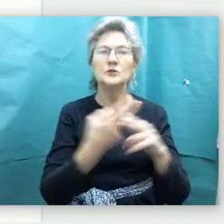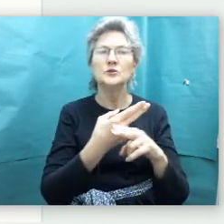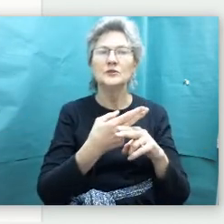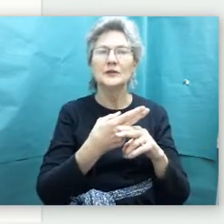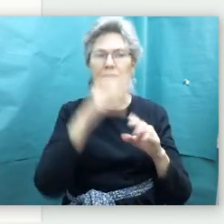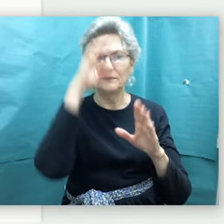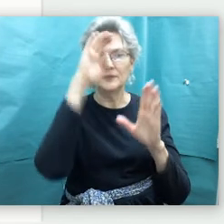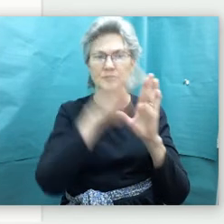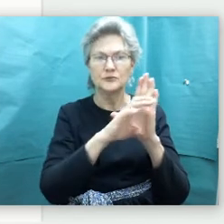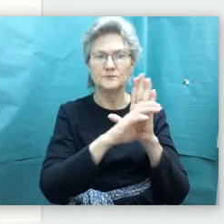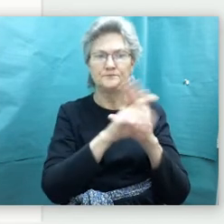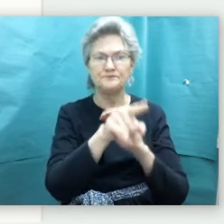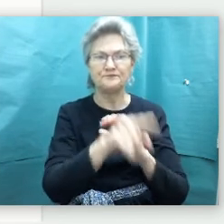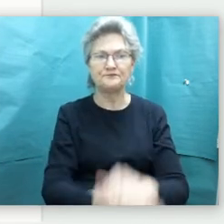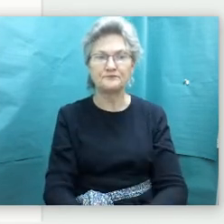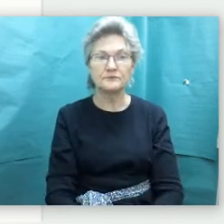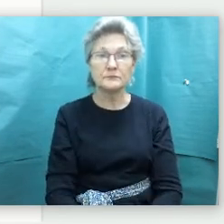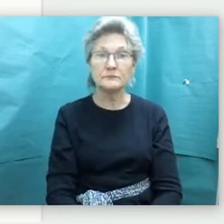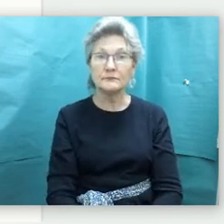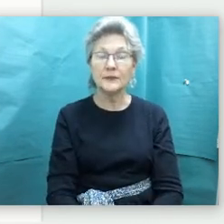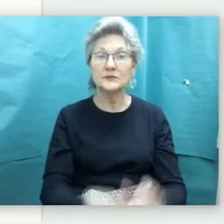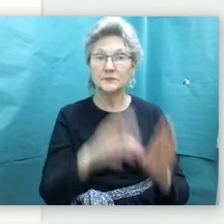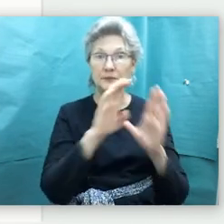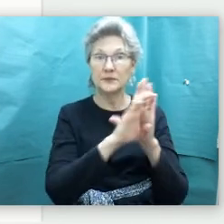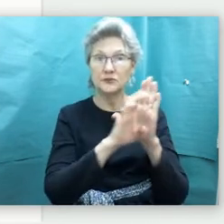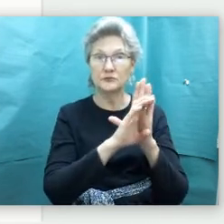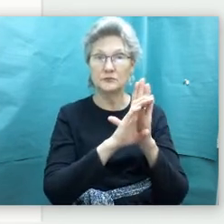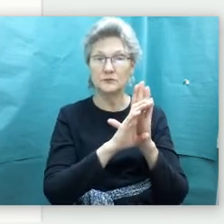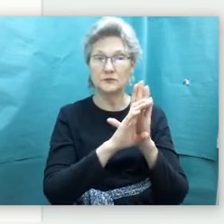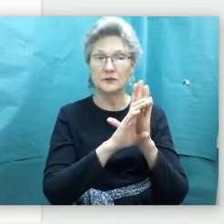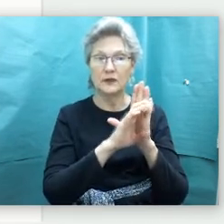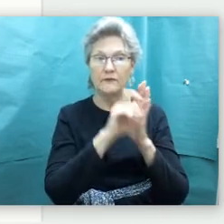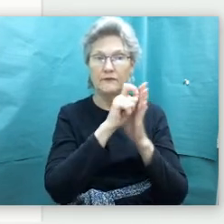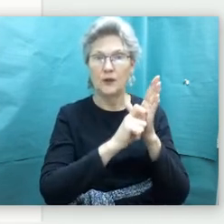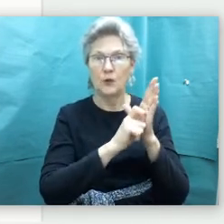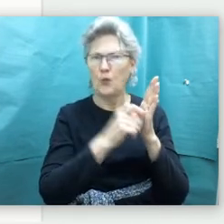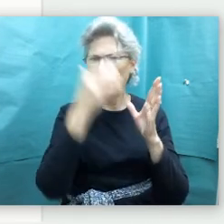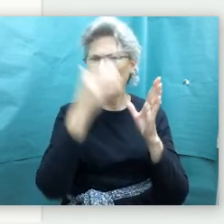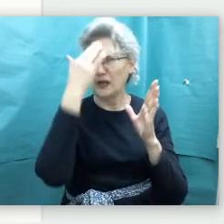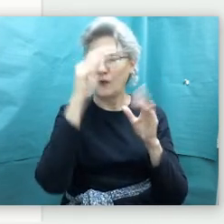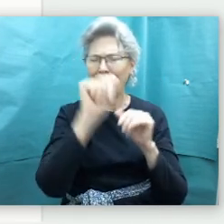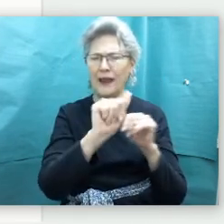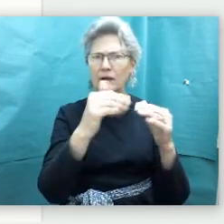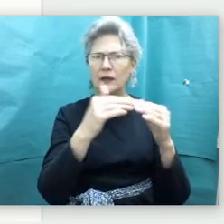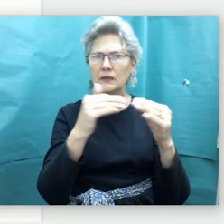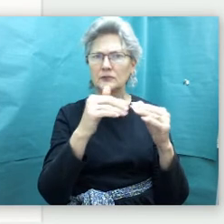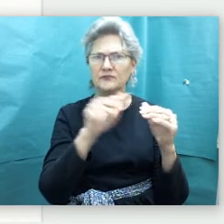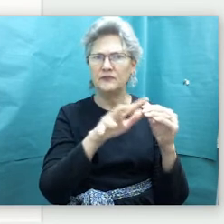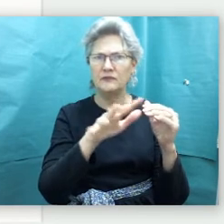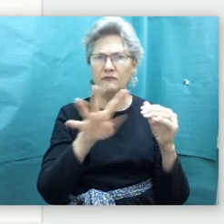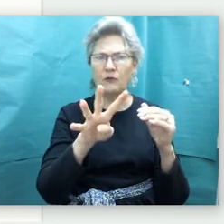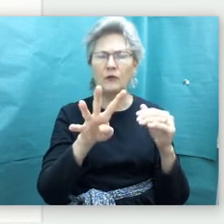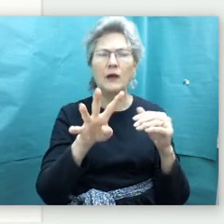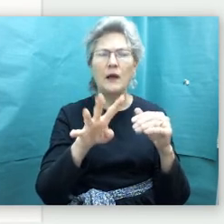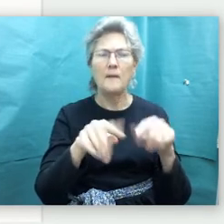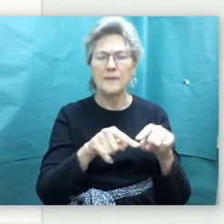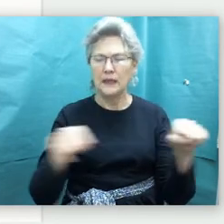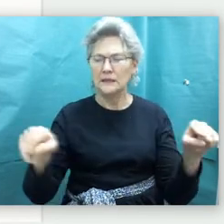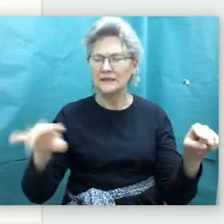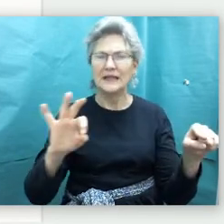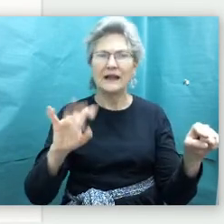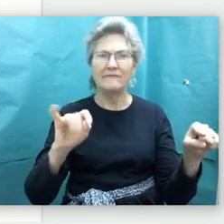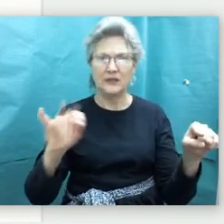visual. So here's my visual. I filled out what I know. So I know that my base is 9 feet, and I